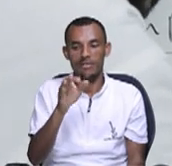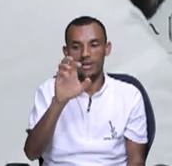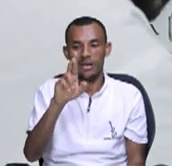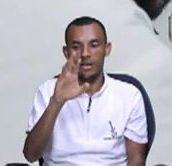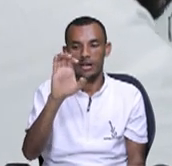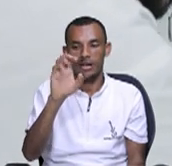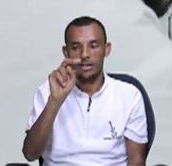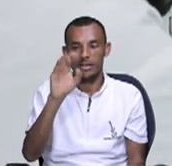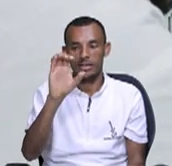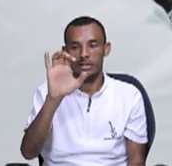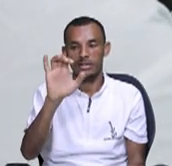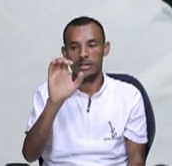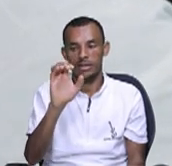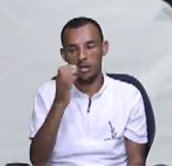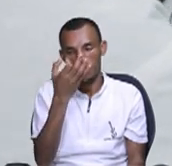circle